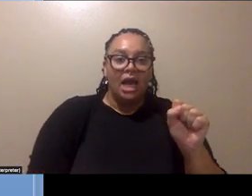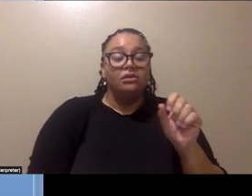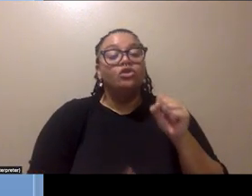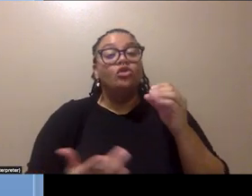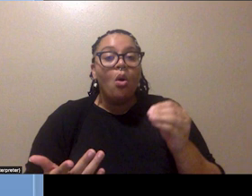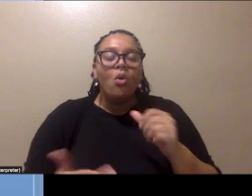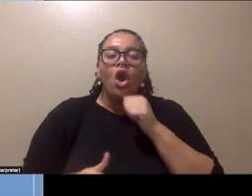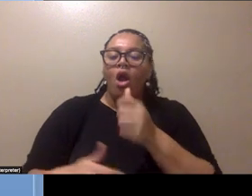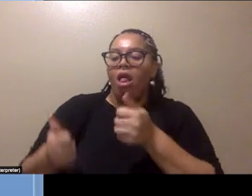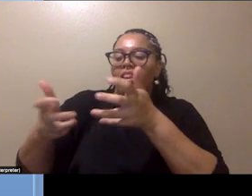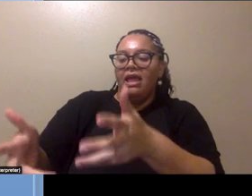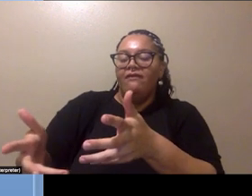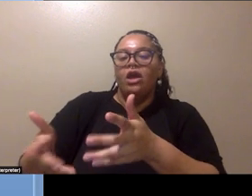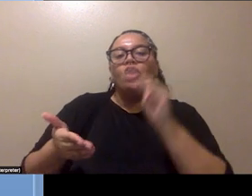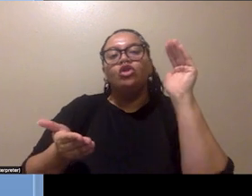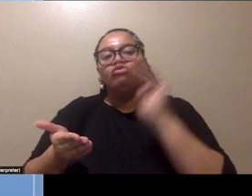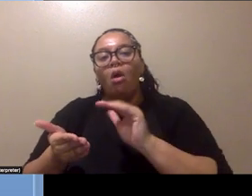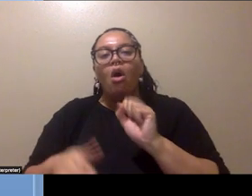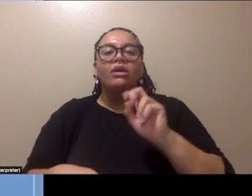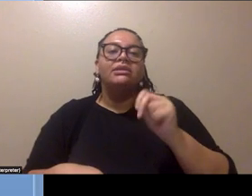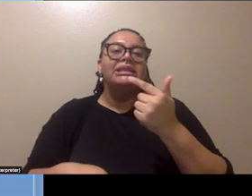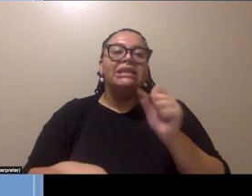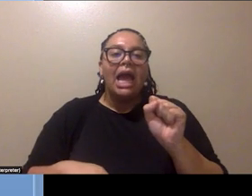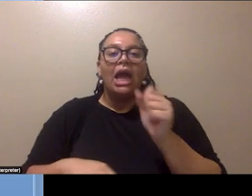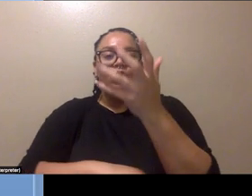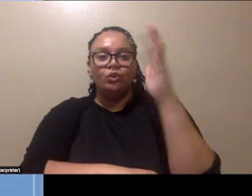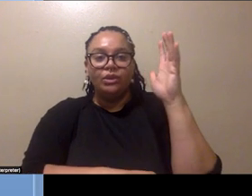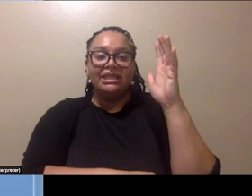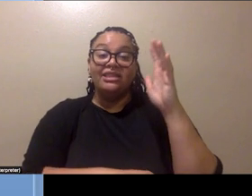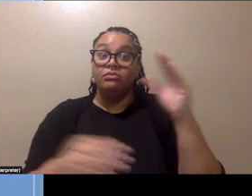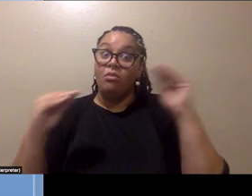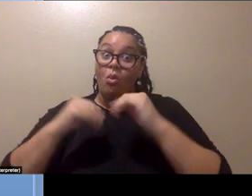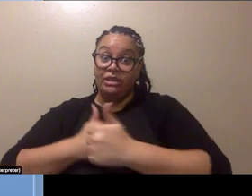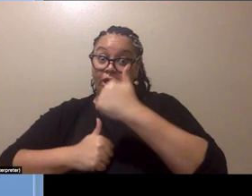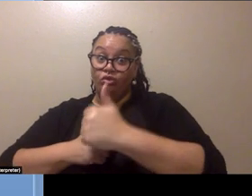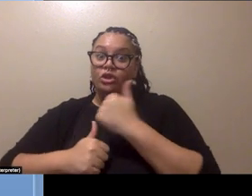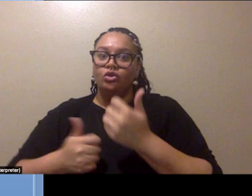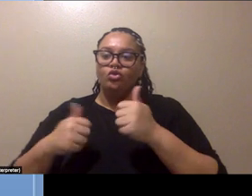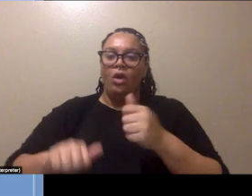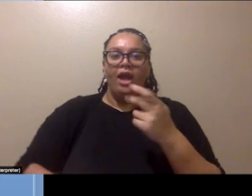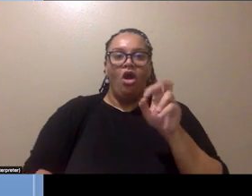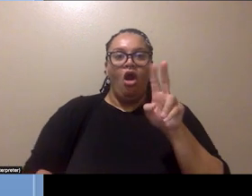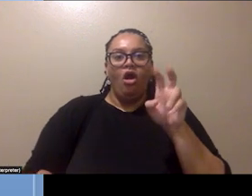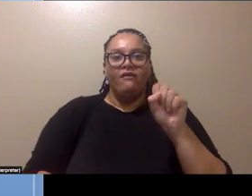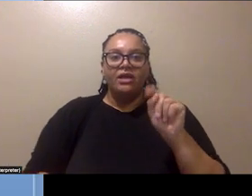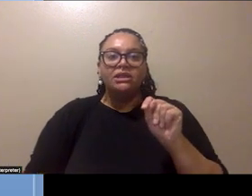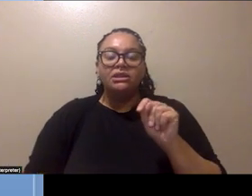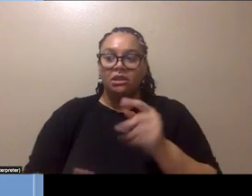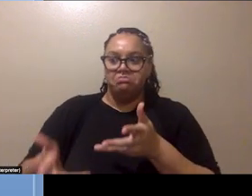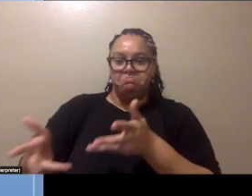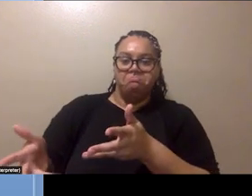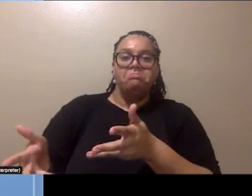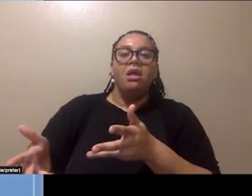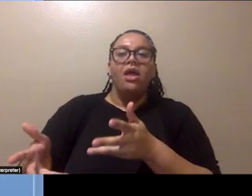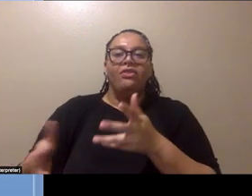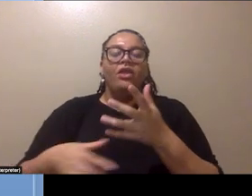creating snags. So rather than leaving the smaller dead snag trees that are more dangerous to harvest around, they'll actually